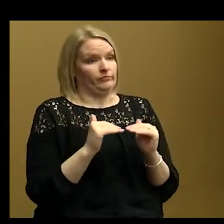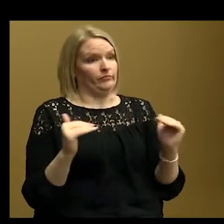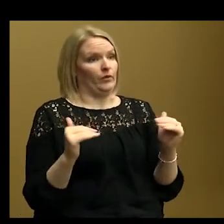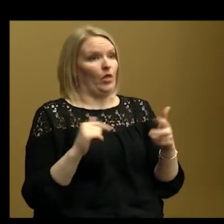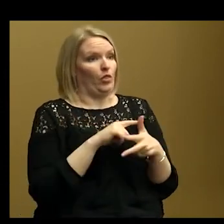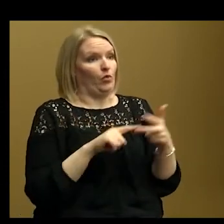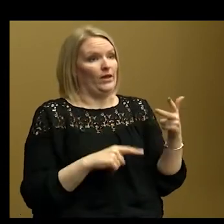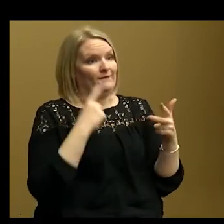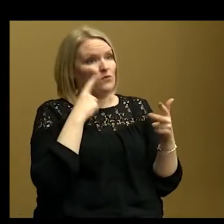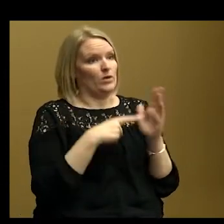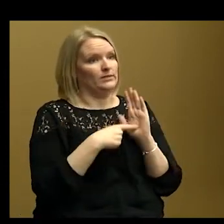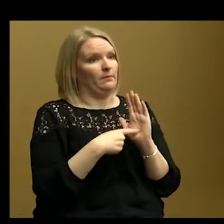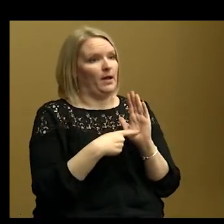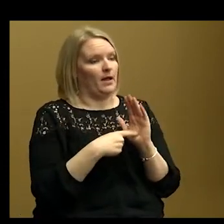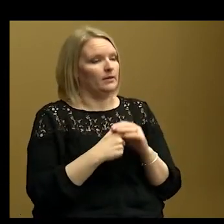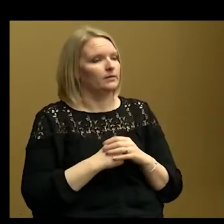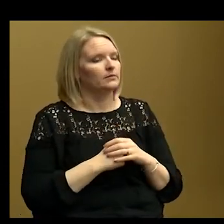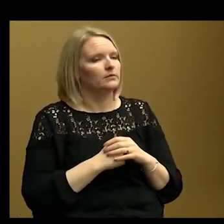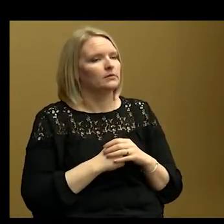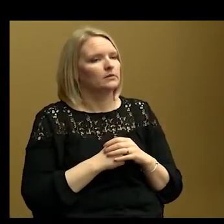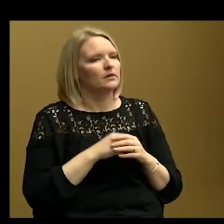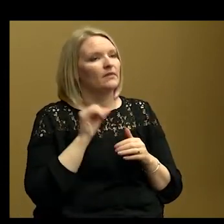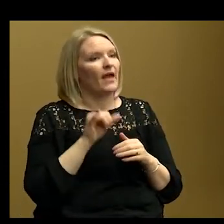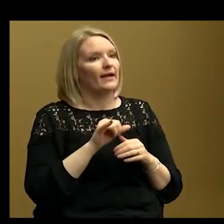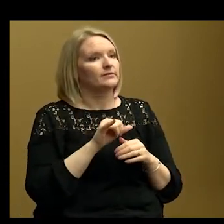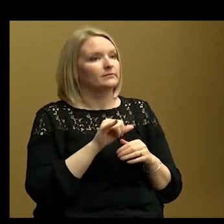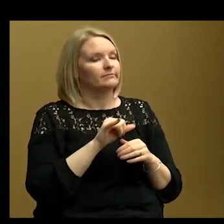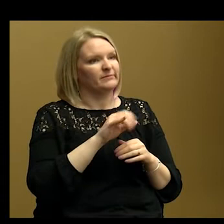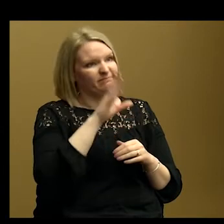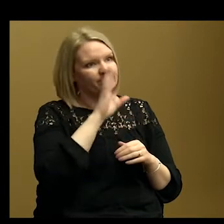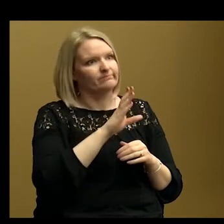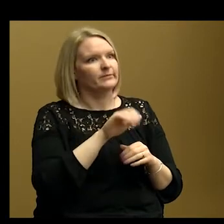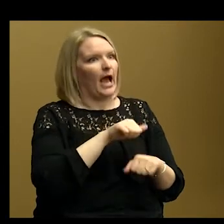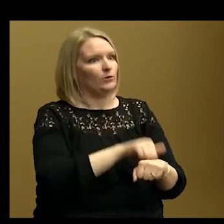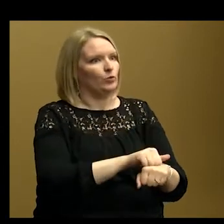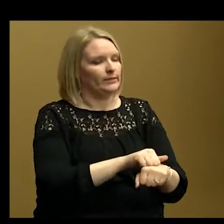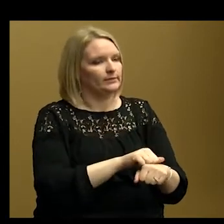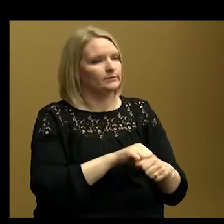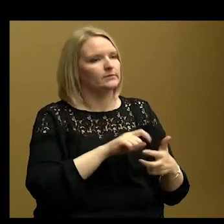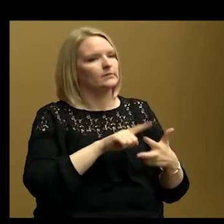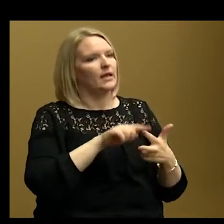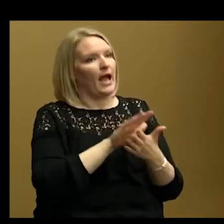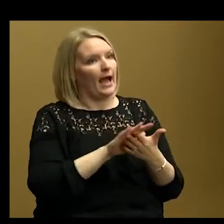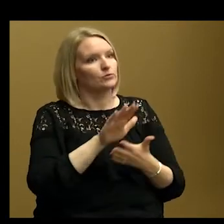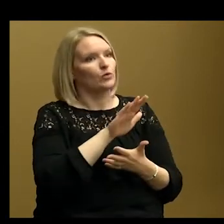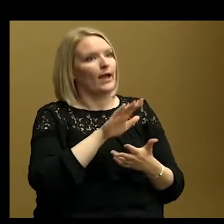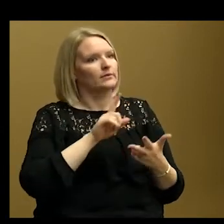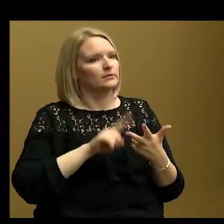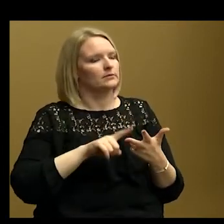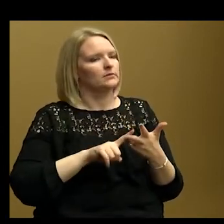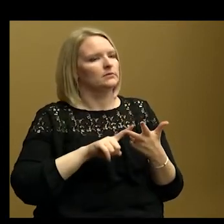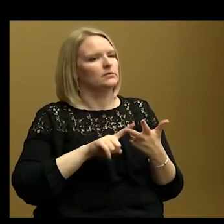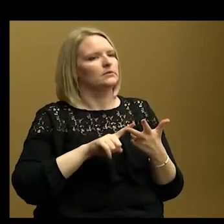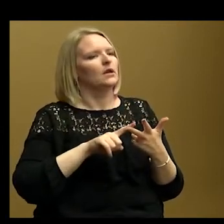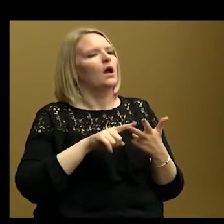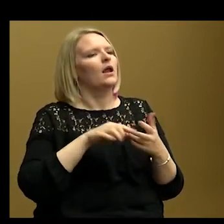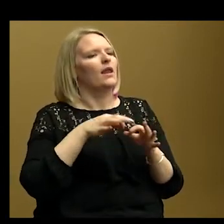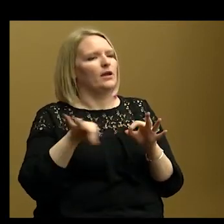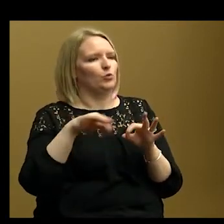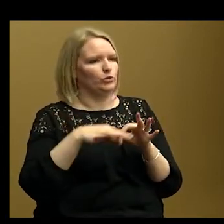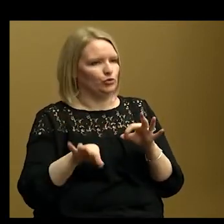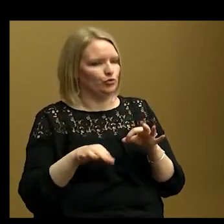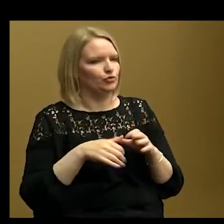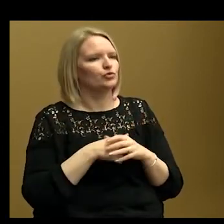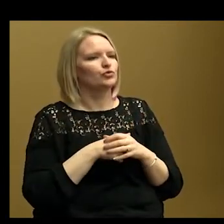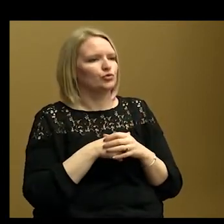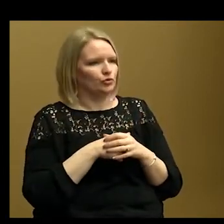symbolic, which are concrete, then abstract, and then they're starting to get to language. And that's where